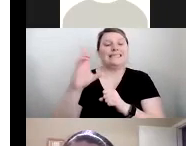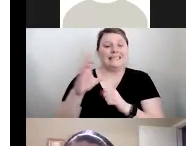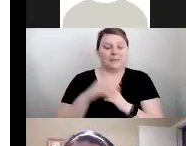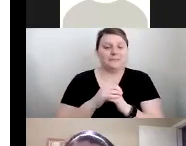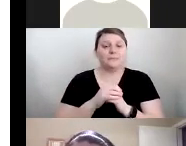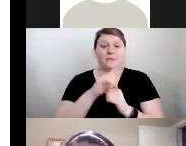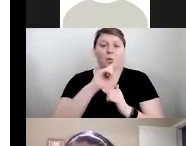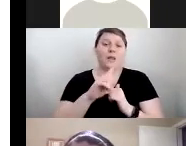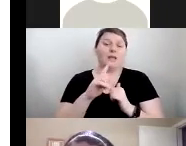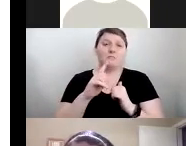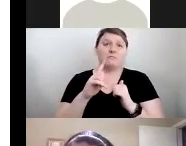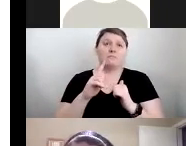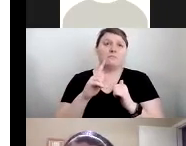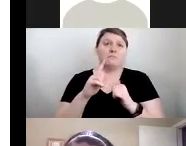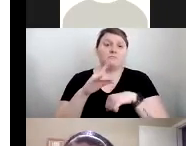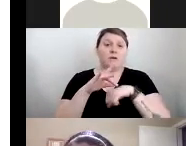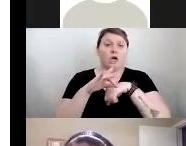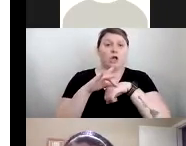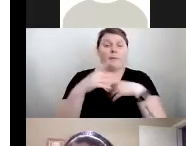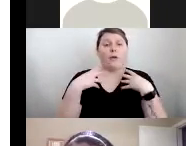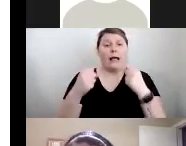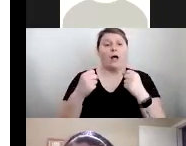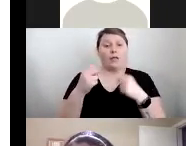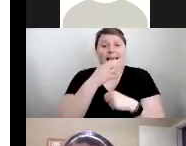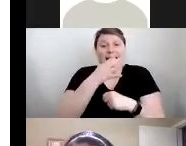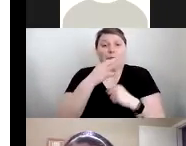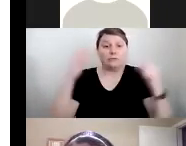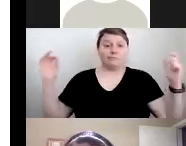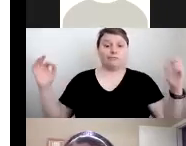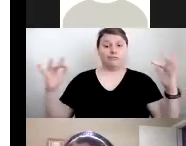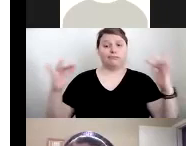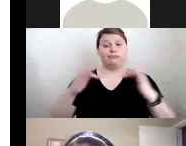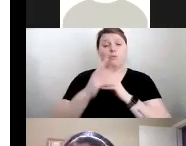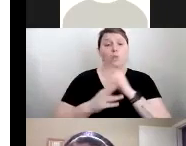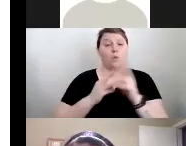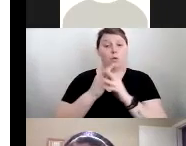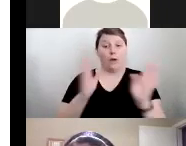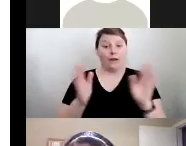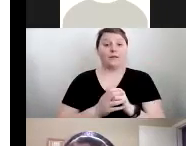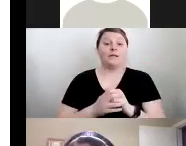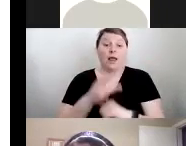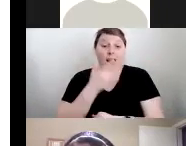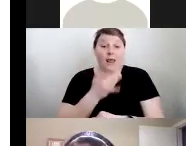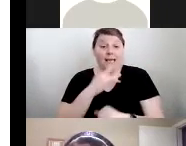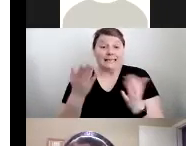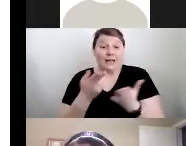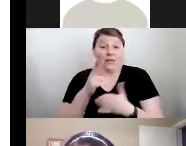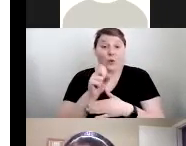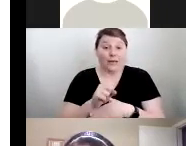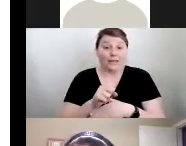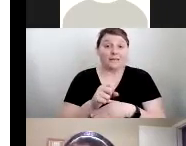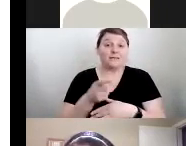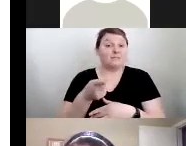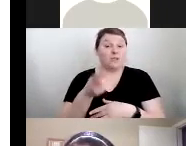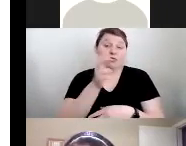really attracts global health experts from around the world. Fortunately, it's based in the United States, so the travel isn't hard on